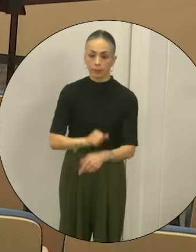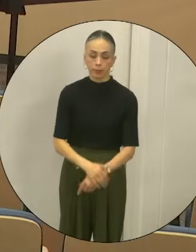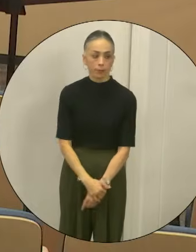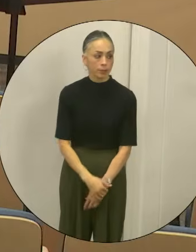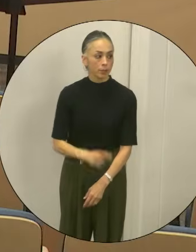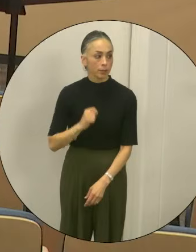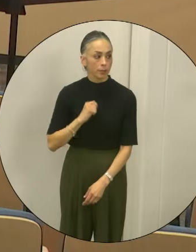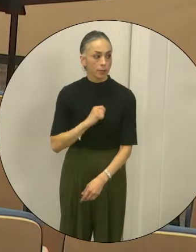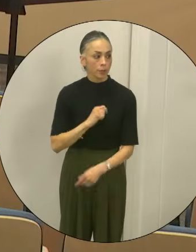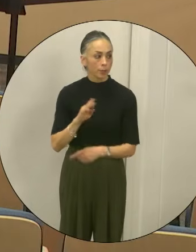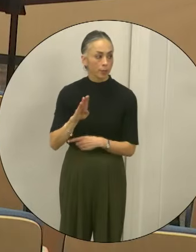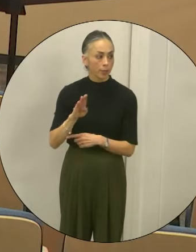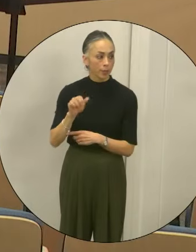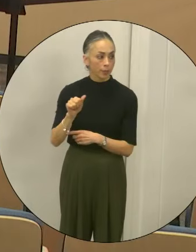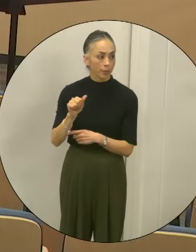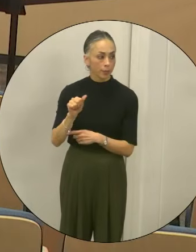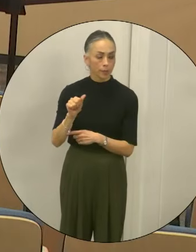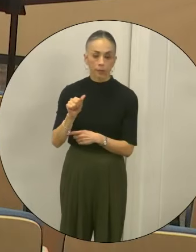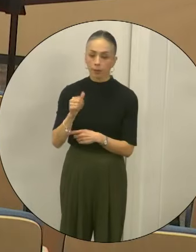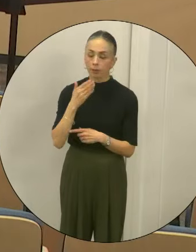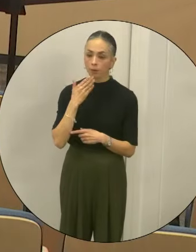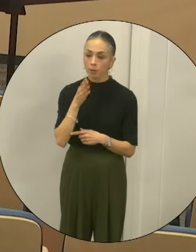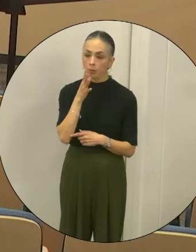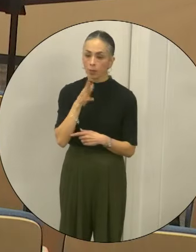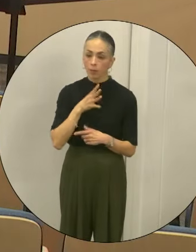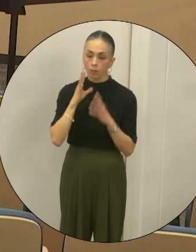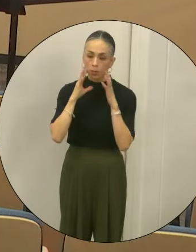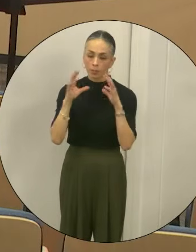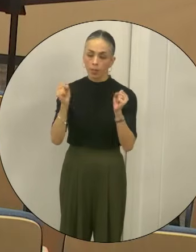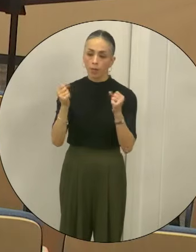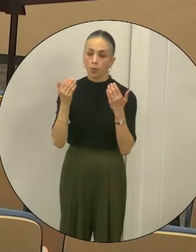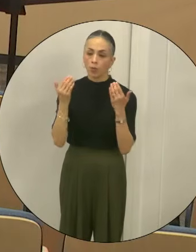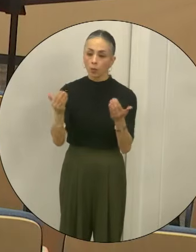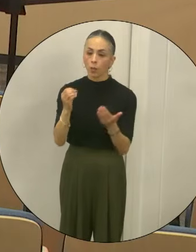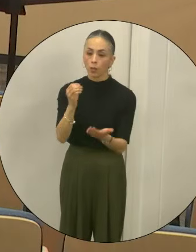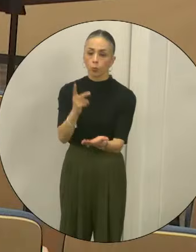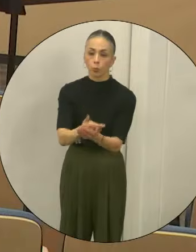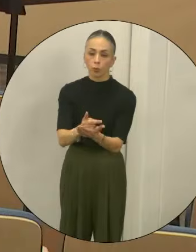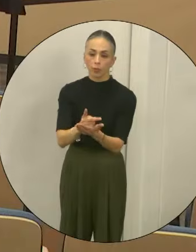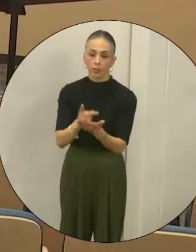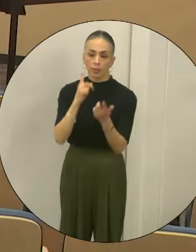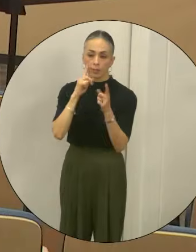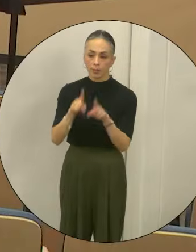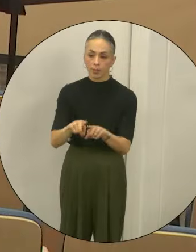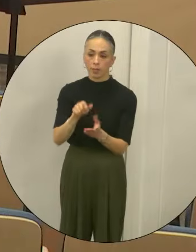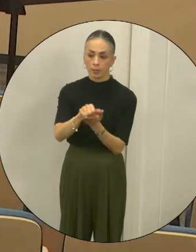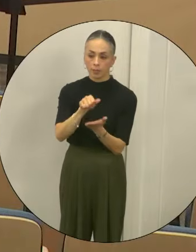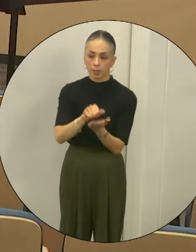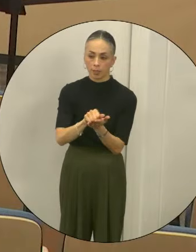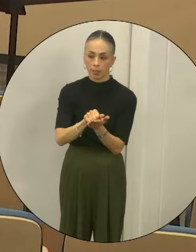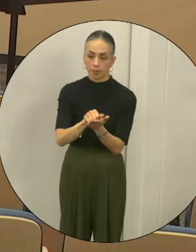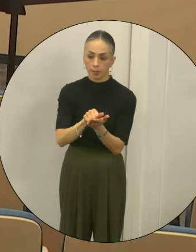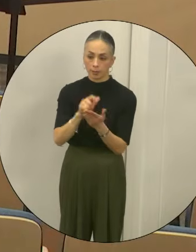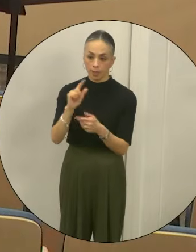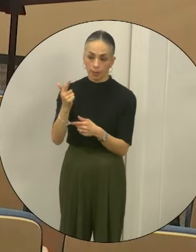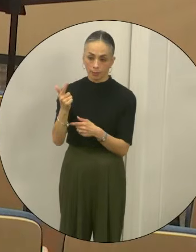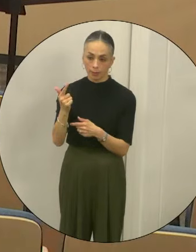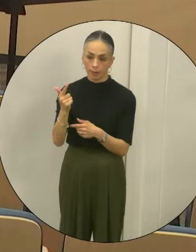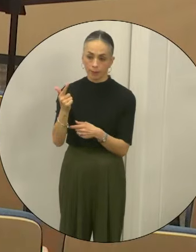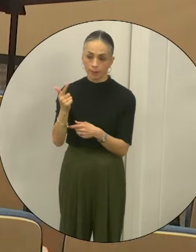Trustee Bustamante Adams. Thank you, Madam President. I move that we approve the consent agenda. Do I have a second?